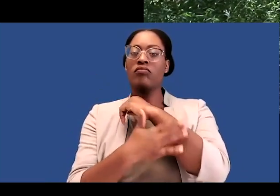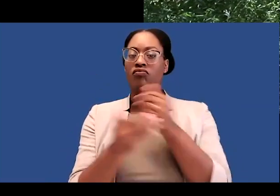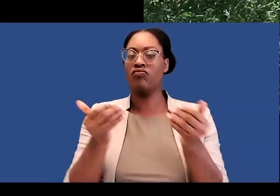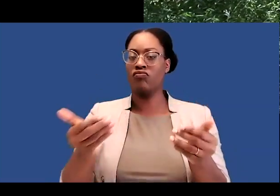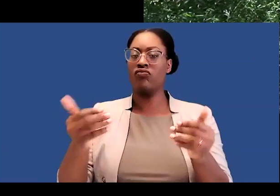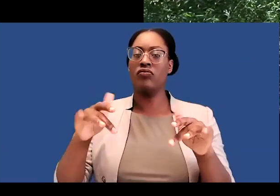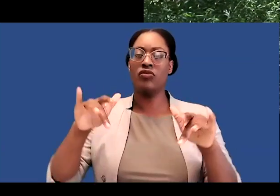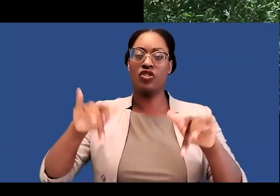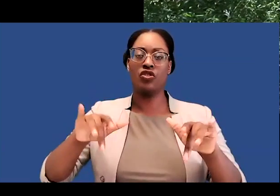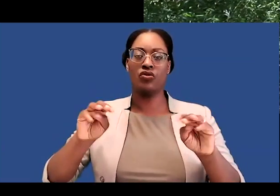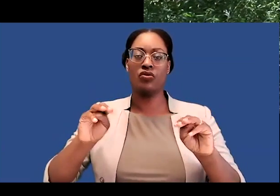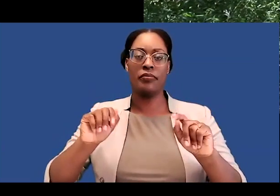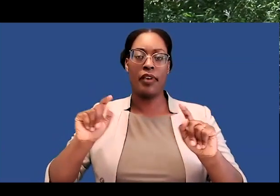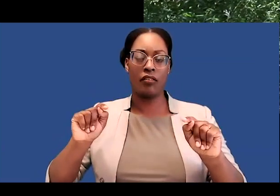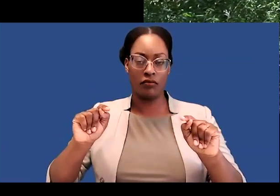mat.